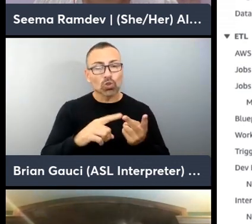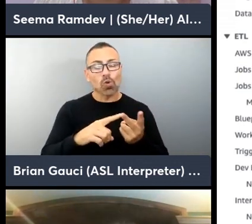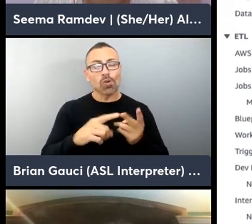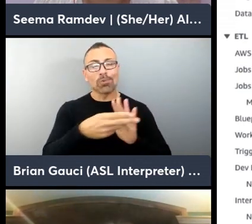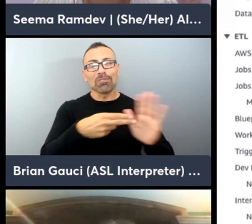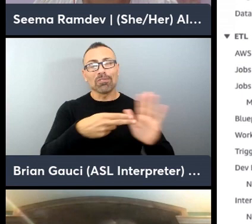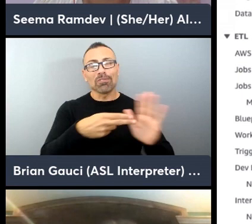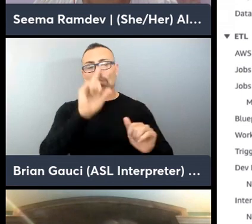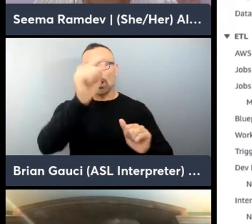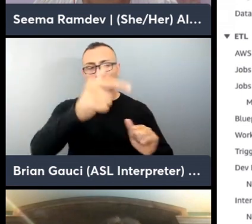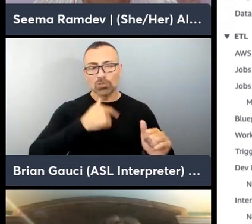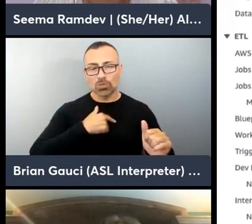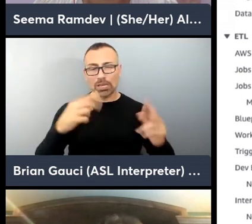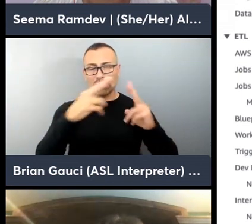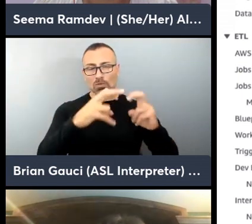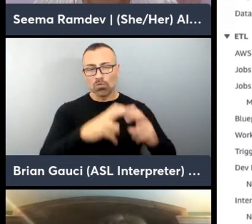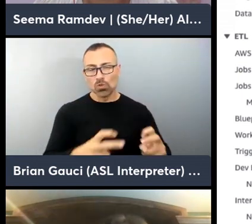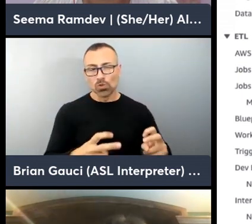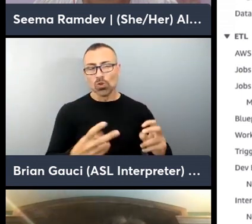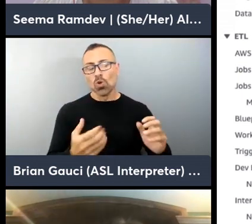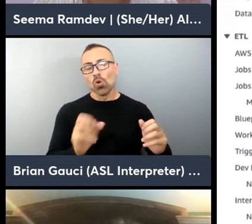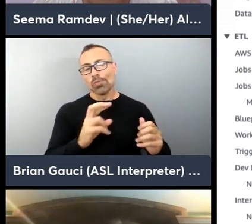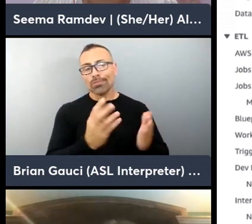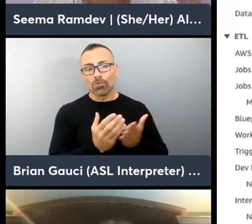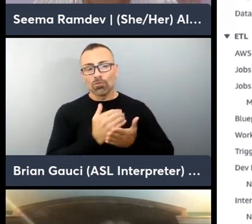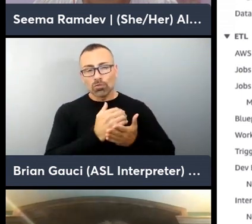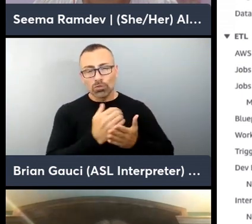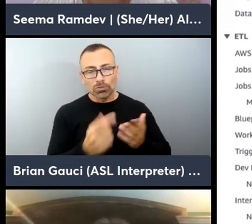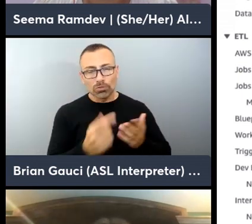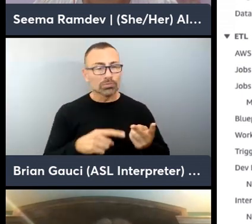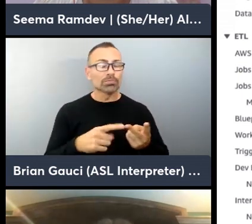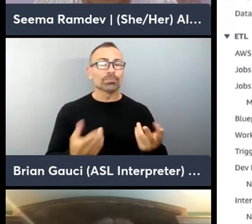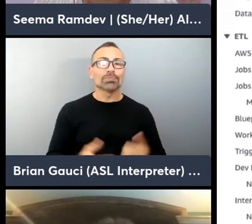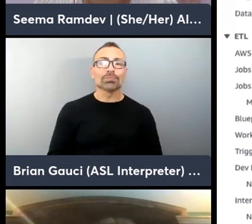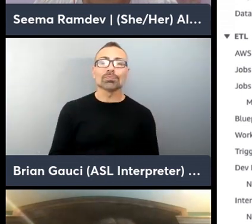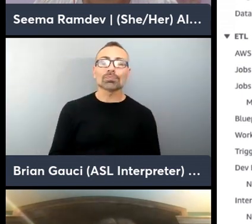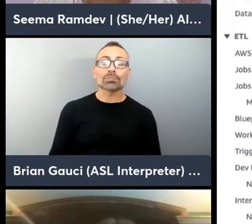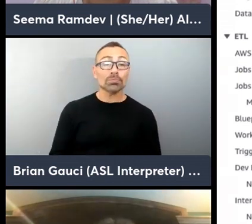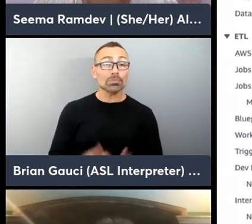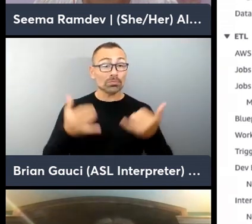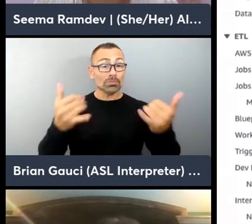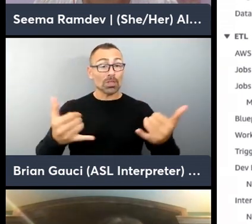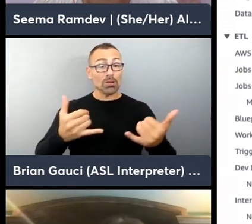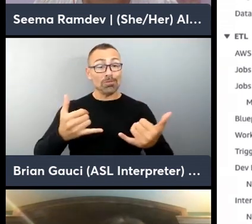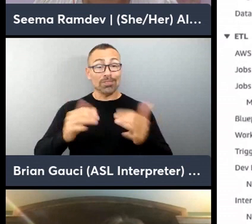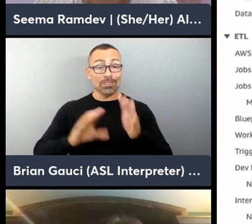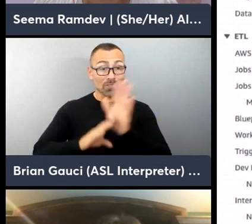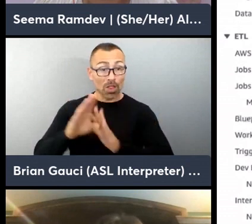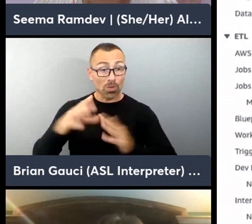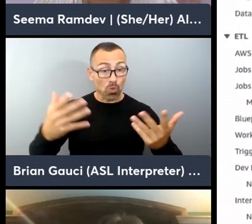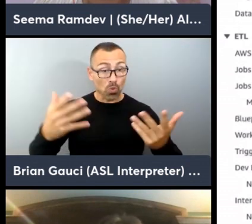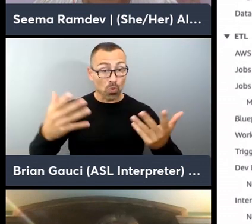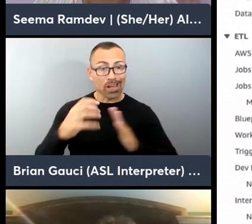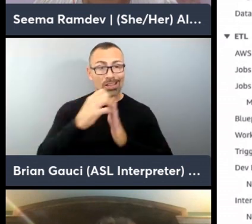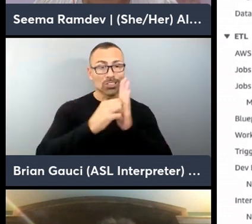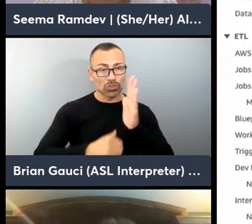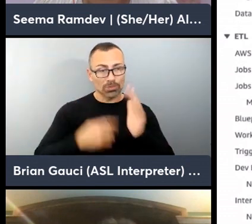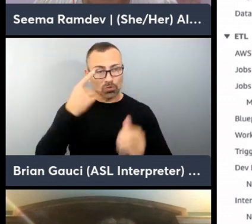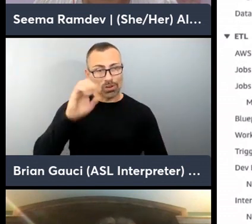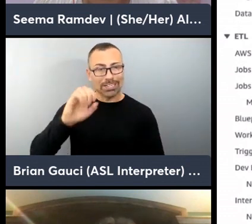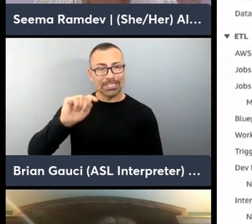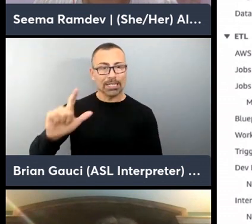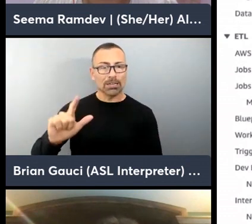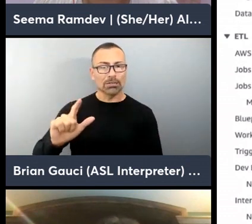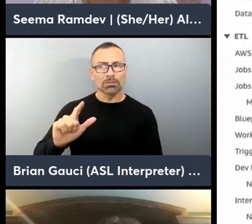analysis. So let's develop that ETL script. So for that, by the way, my screen is visible, I